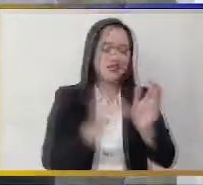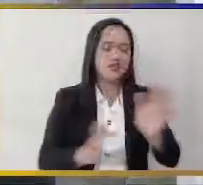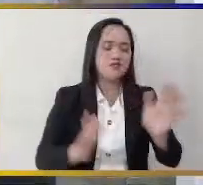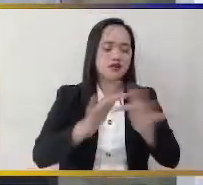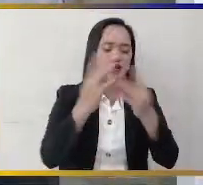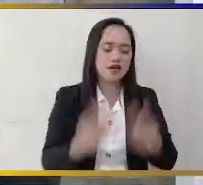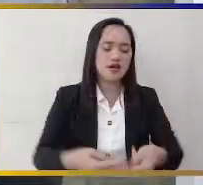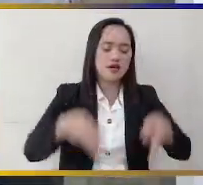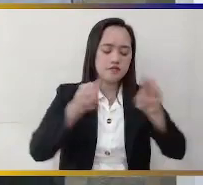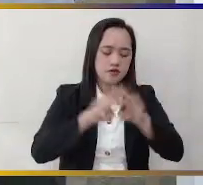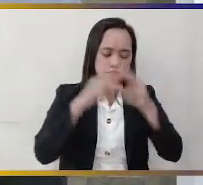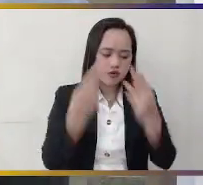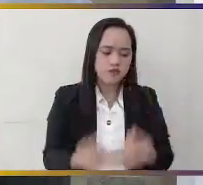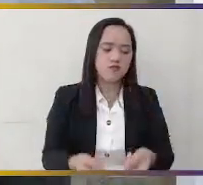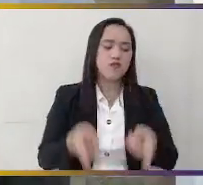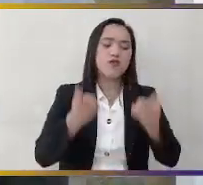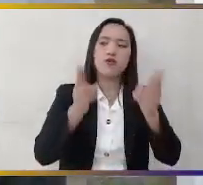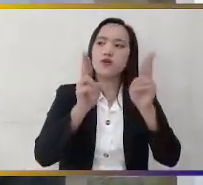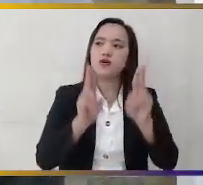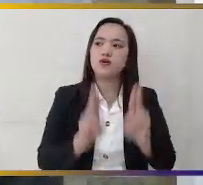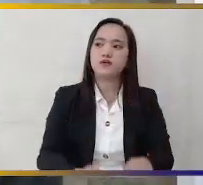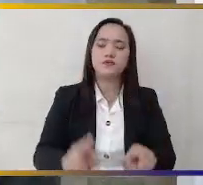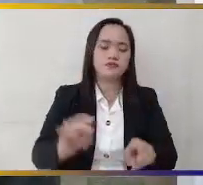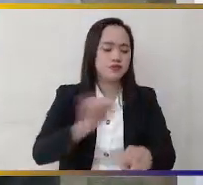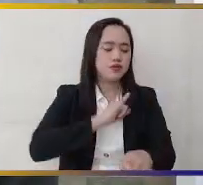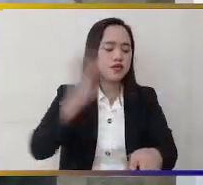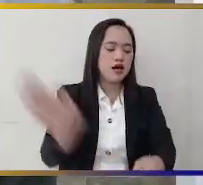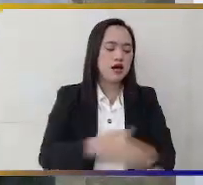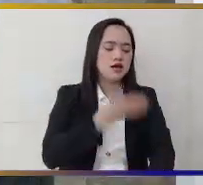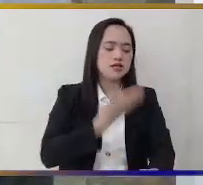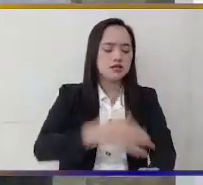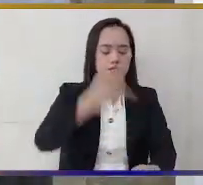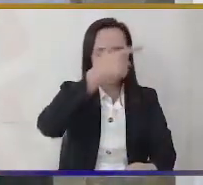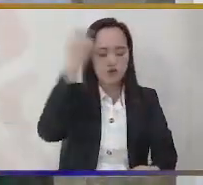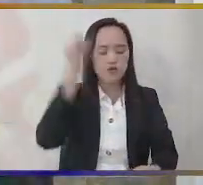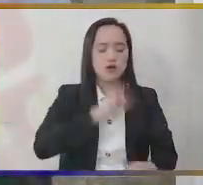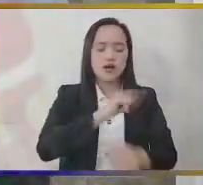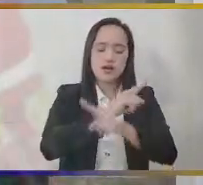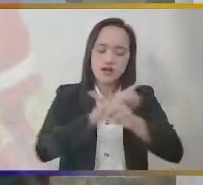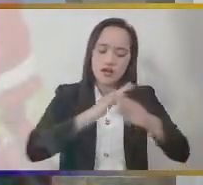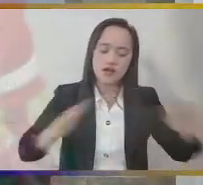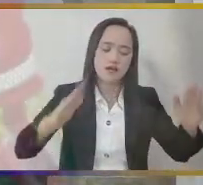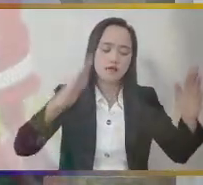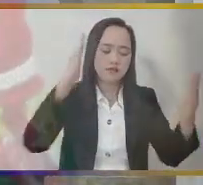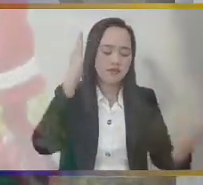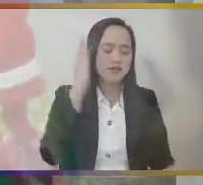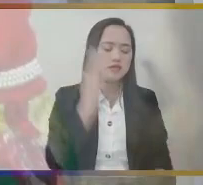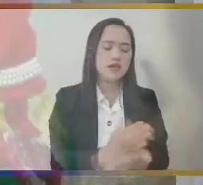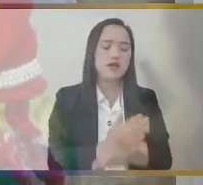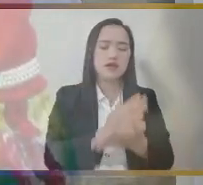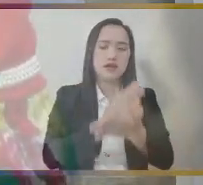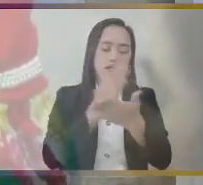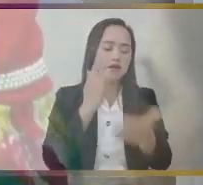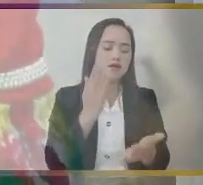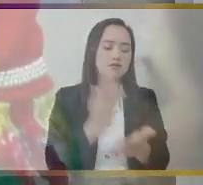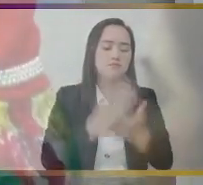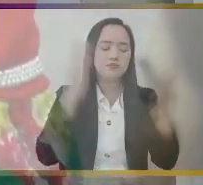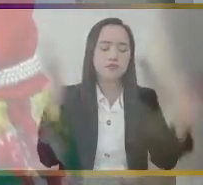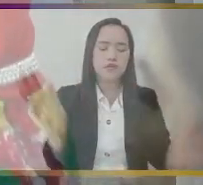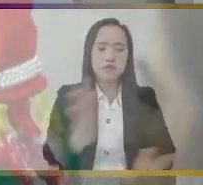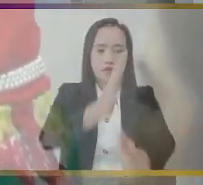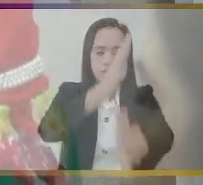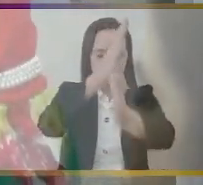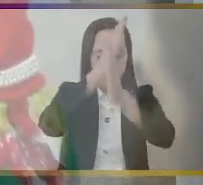trust him whatever befall. I sing for I cannot be